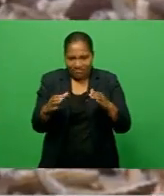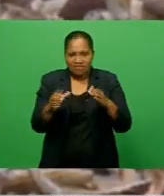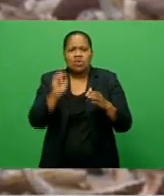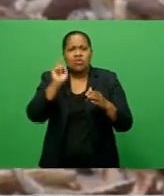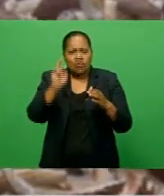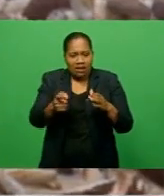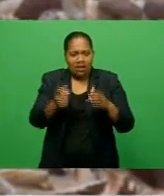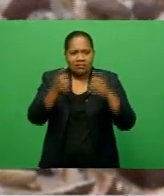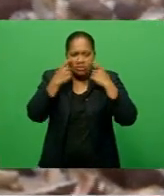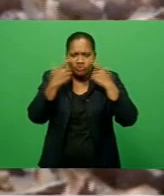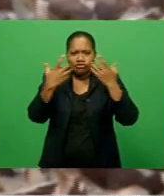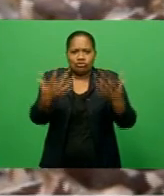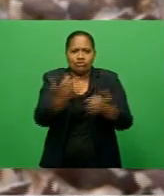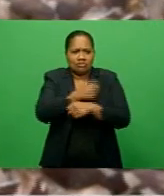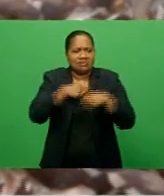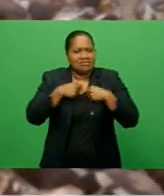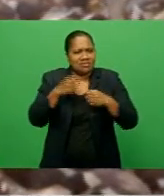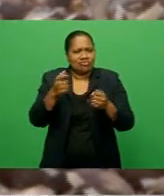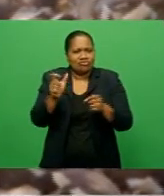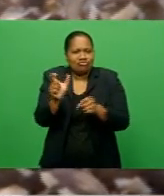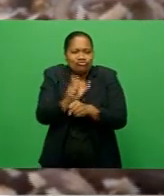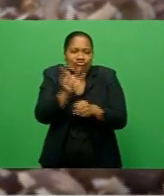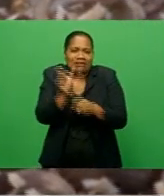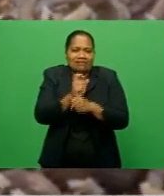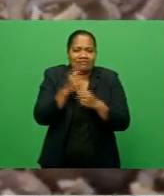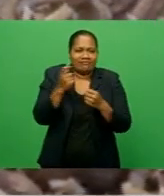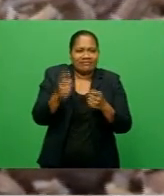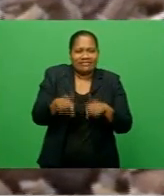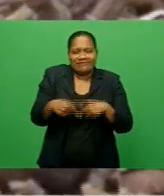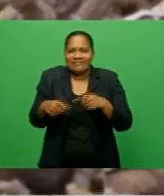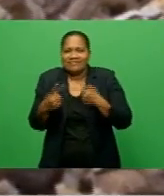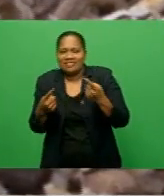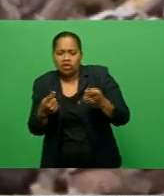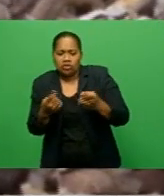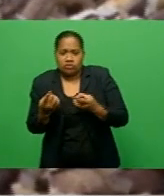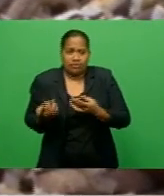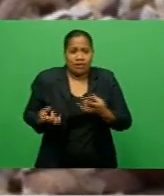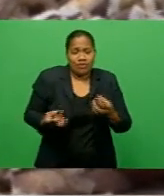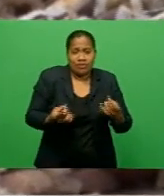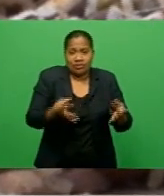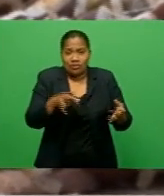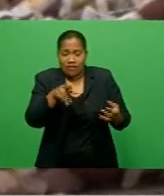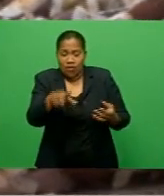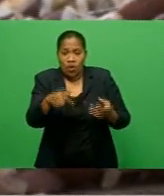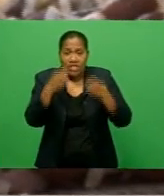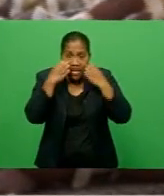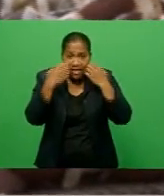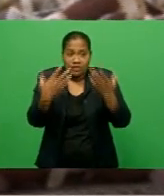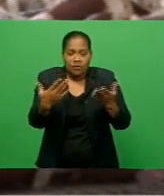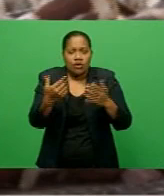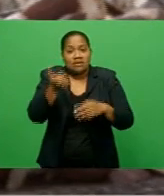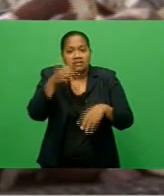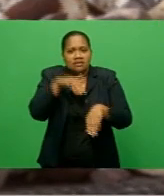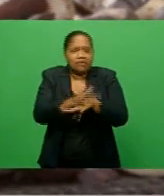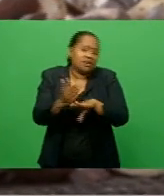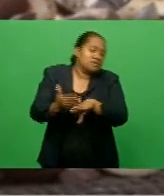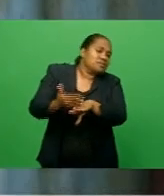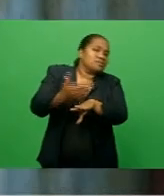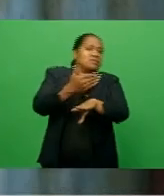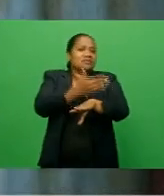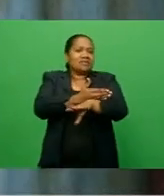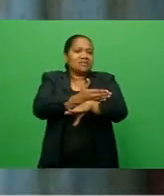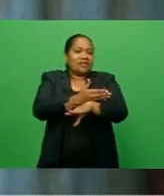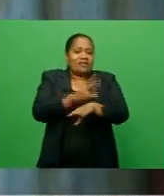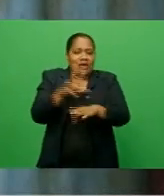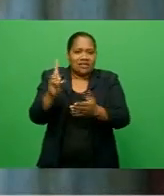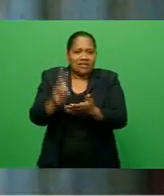our creativity and earn thousands. Preparation to the expo normally starts 6 months prior to the date, and I think we